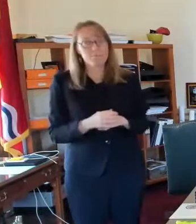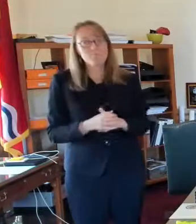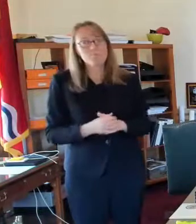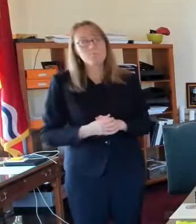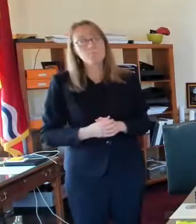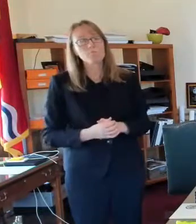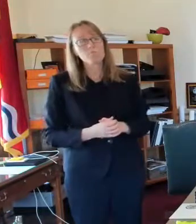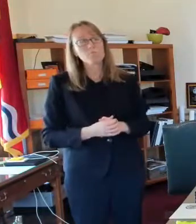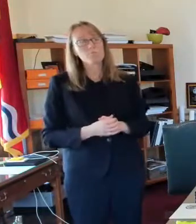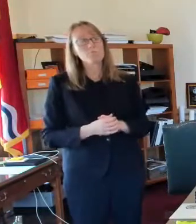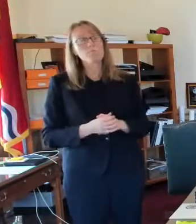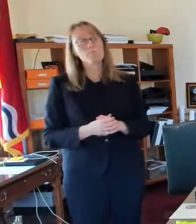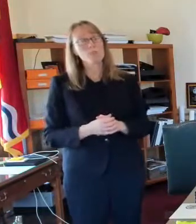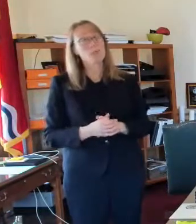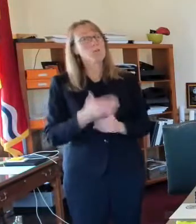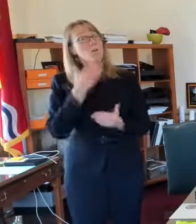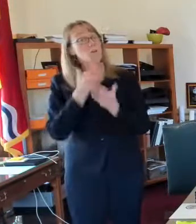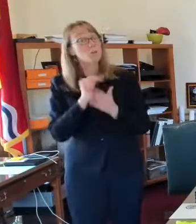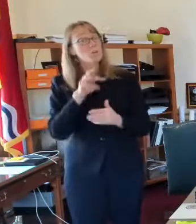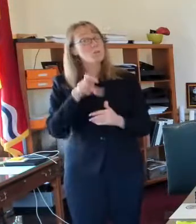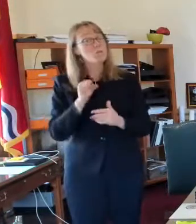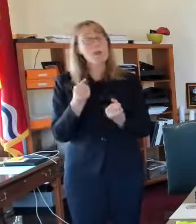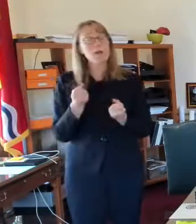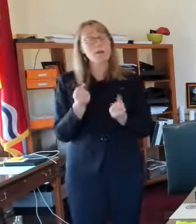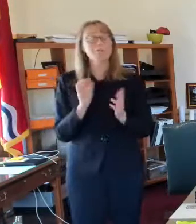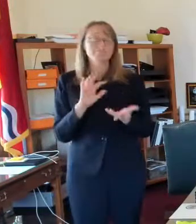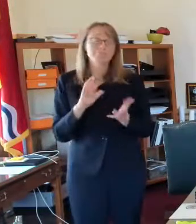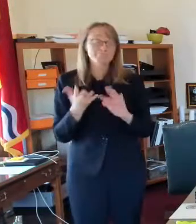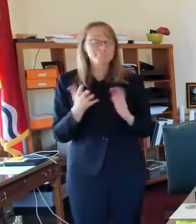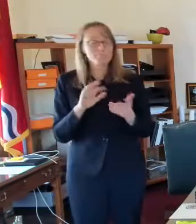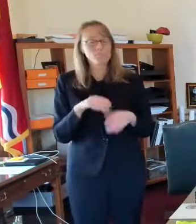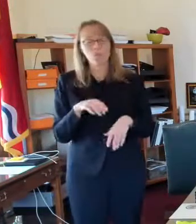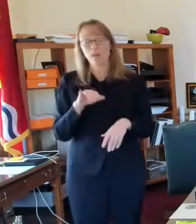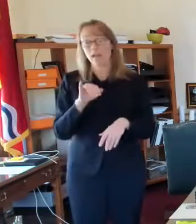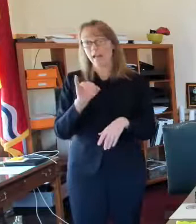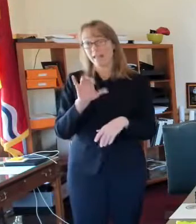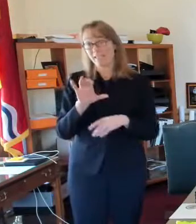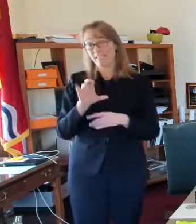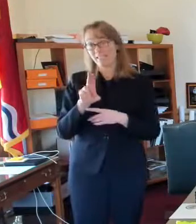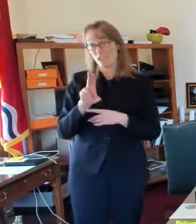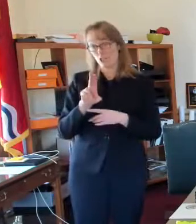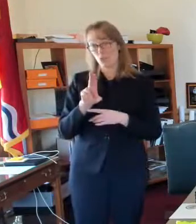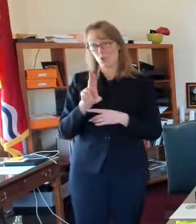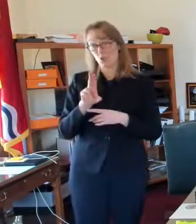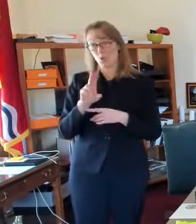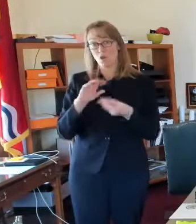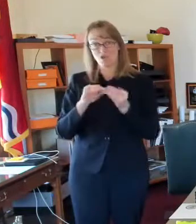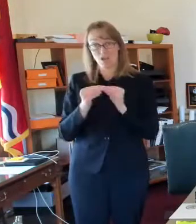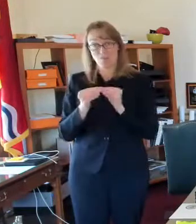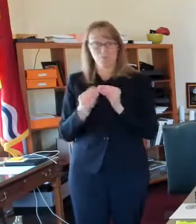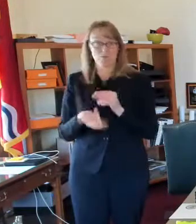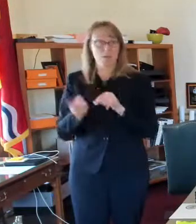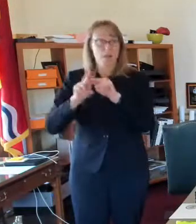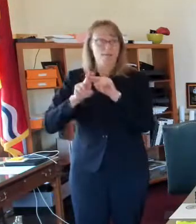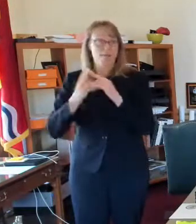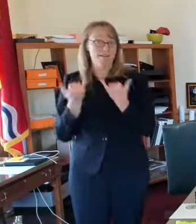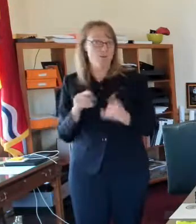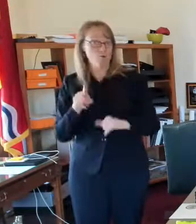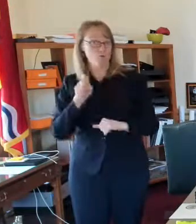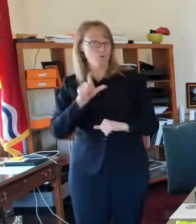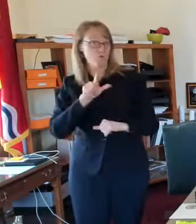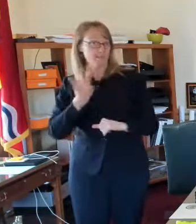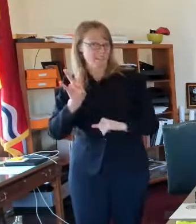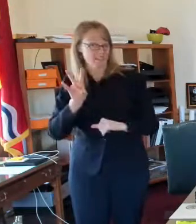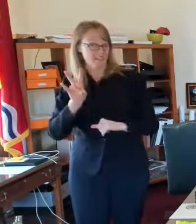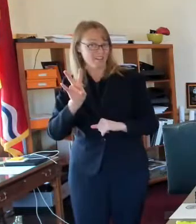our number of people in the ICU is up from 91 a month ago to 127, and the number of people